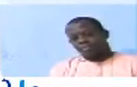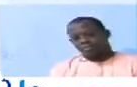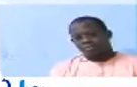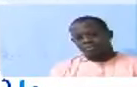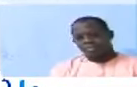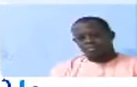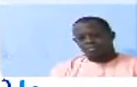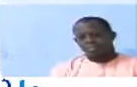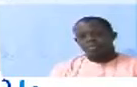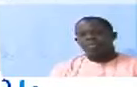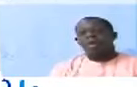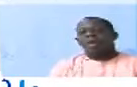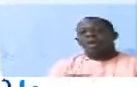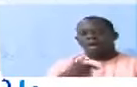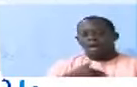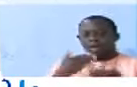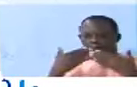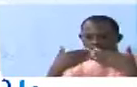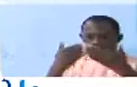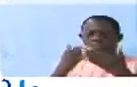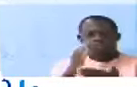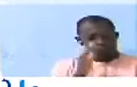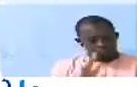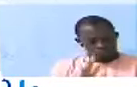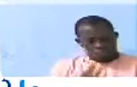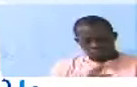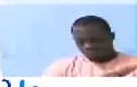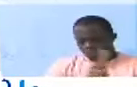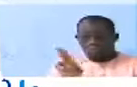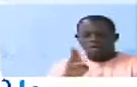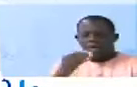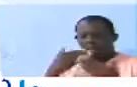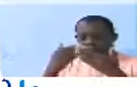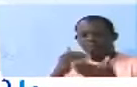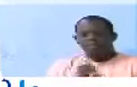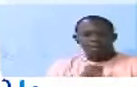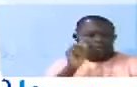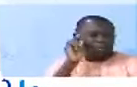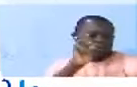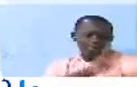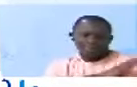free. Then I told him, don't inform my sister about this.